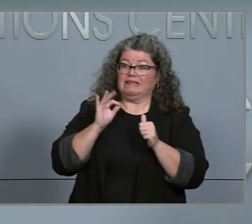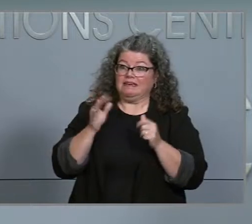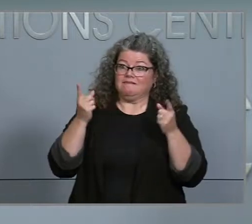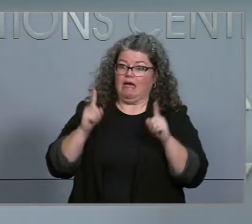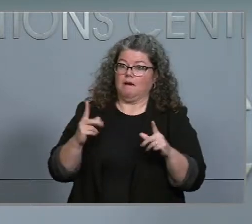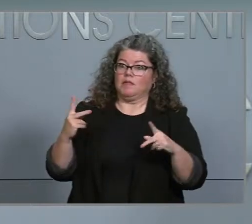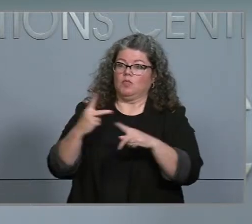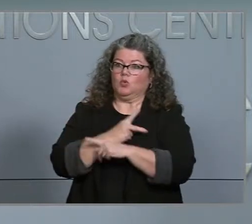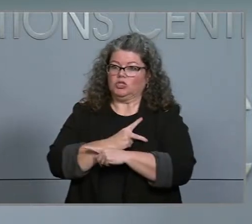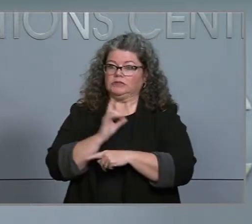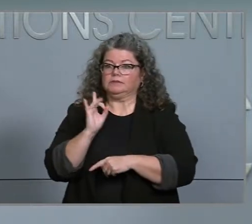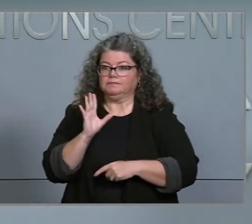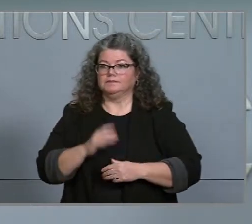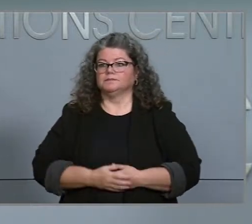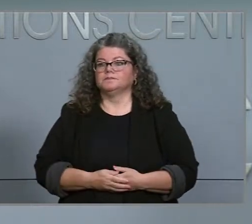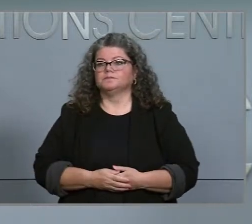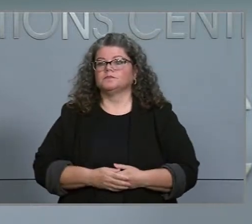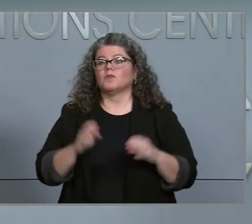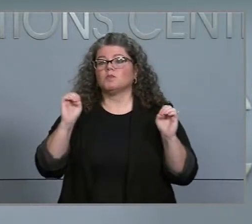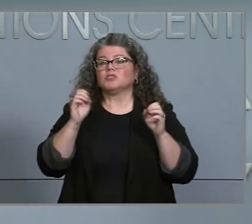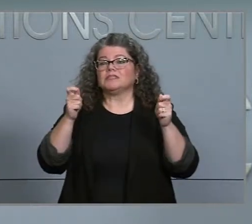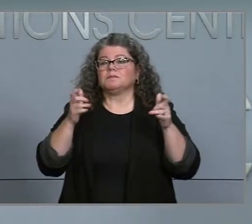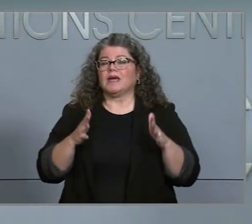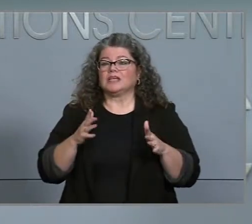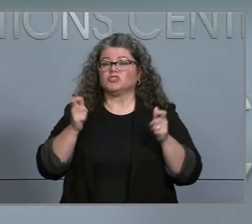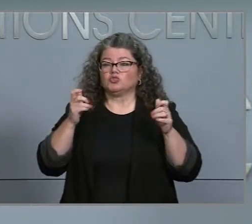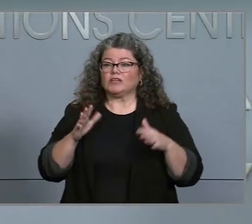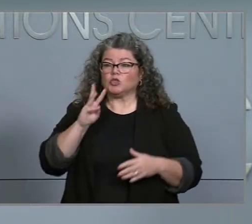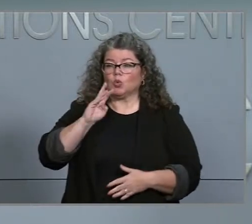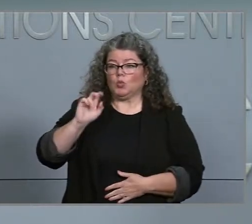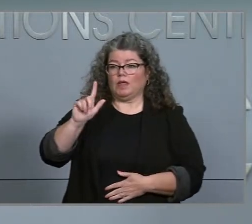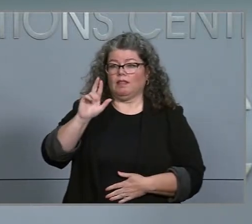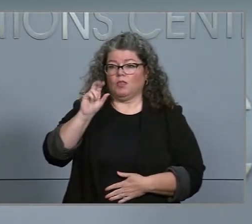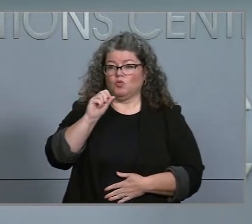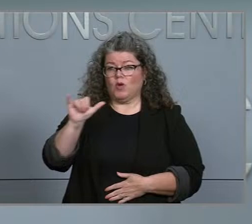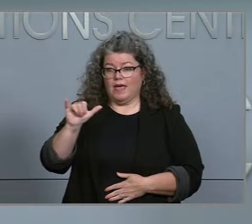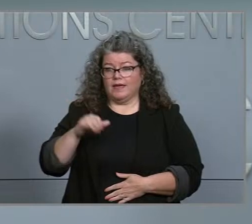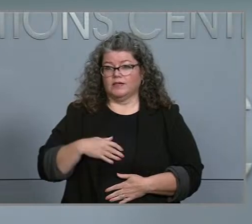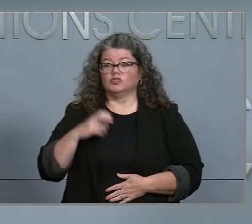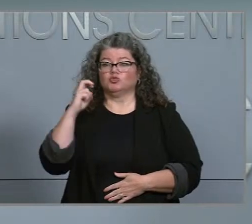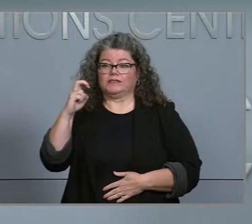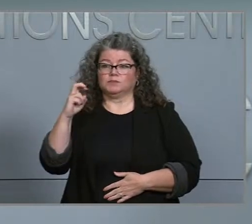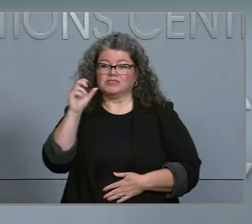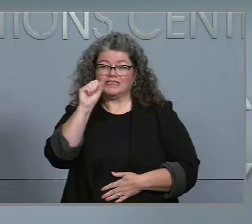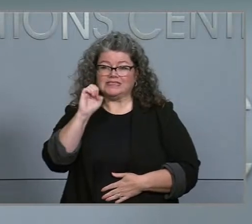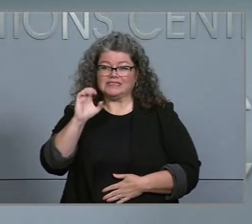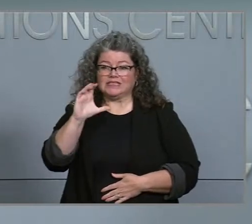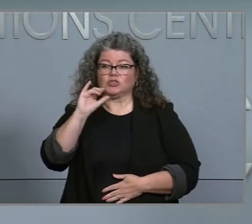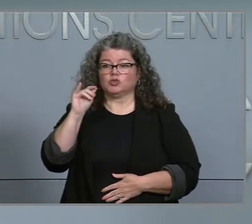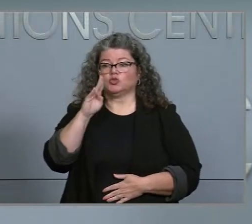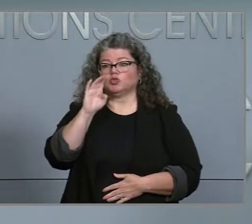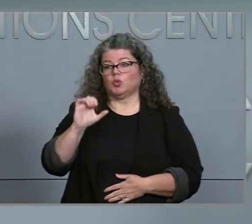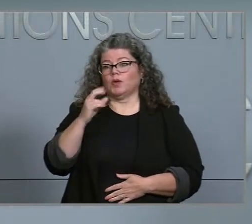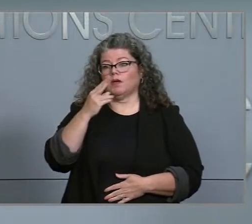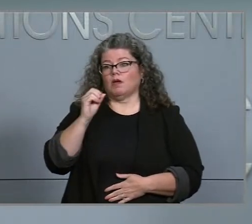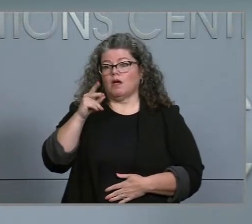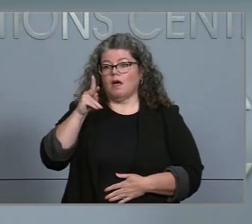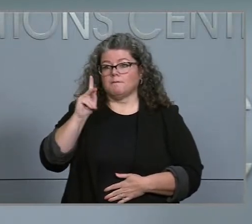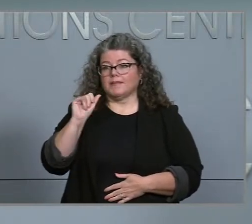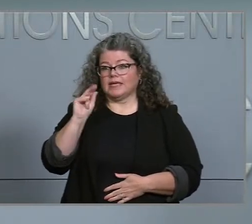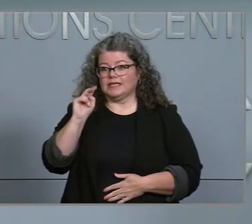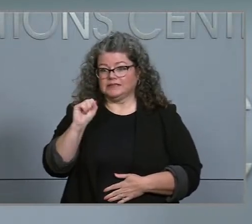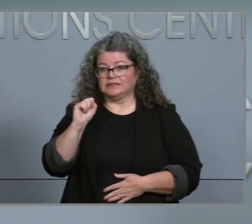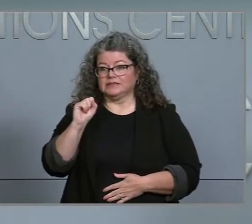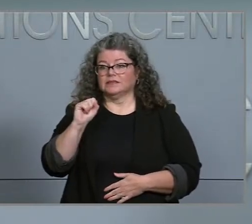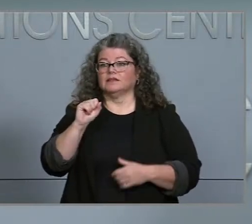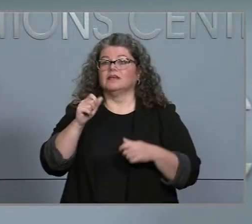I'm joined here by Emergency Management Director Will Ray, our Transportation Secretary Joey Hopkins, the